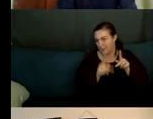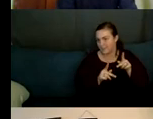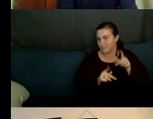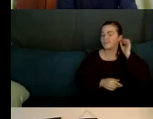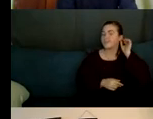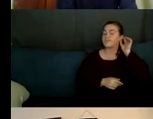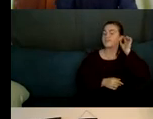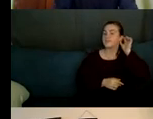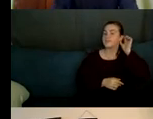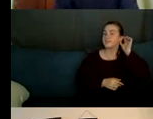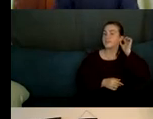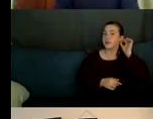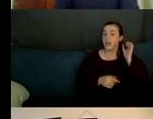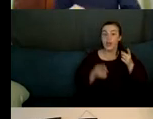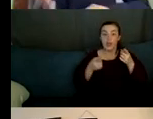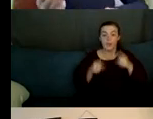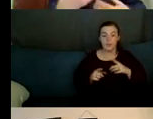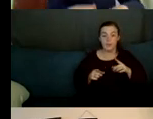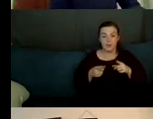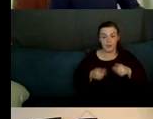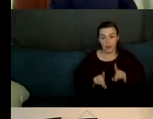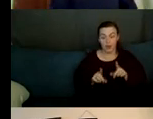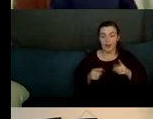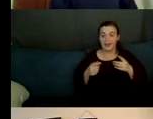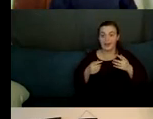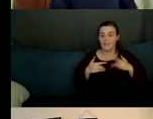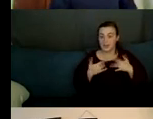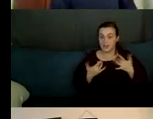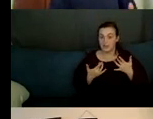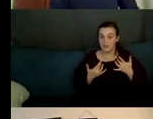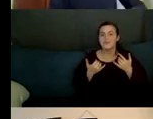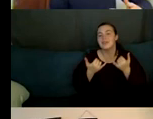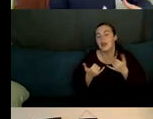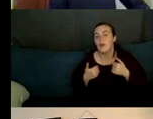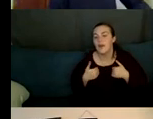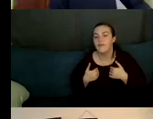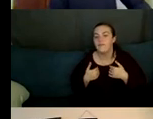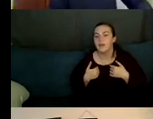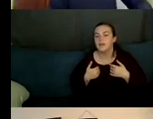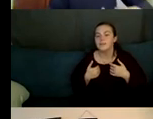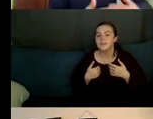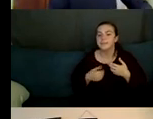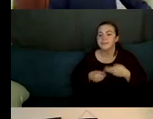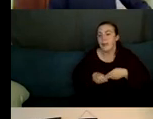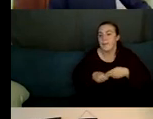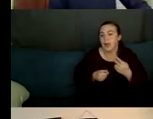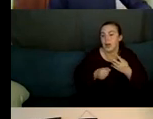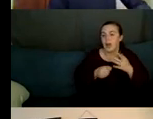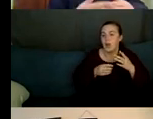During your event, in this case, because now we have breakout rooms, we have a lobby,